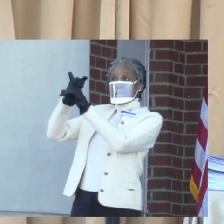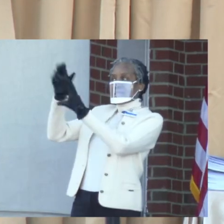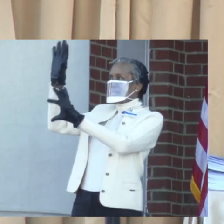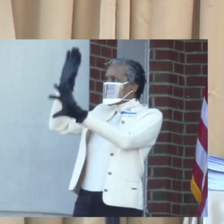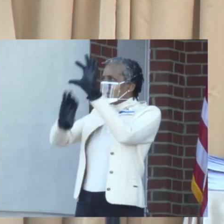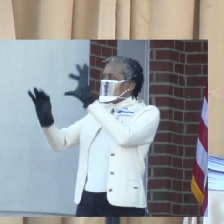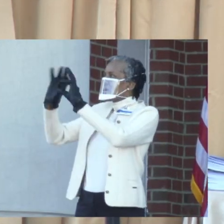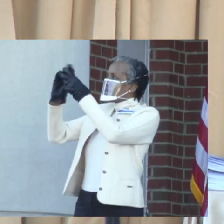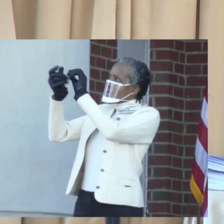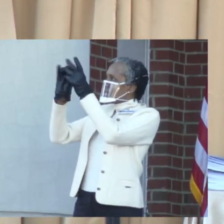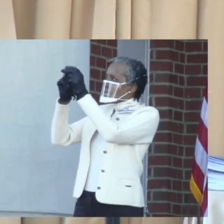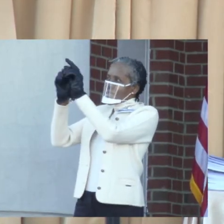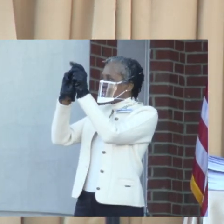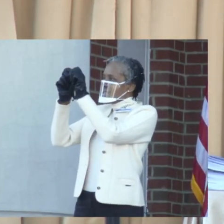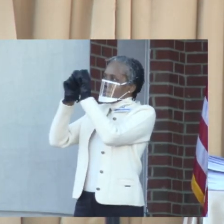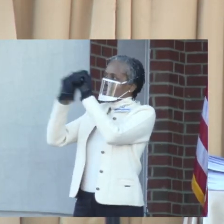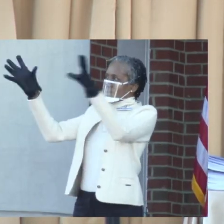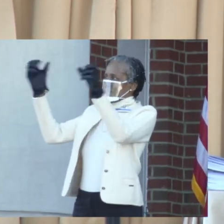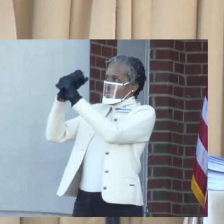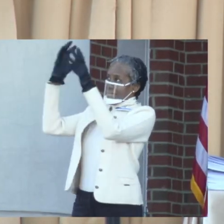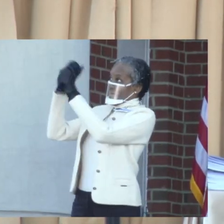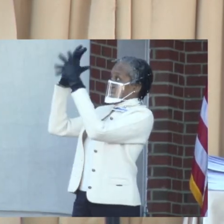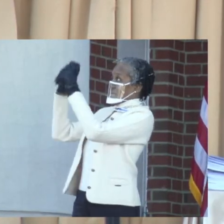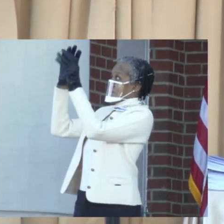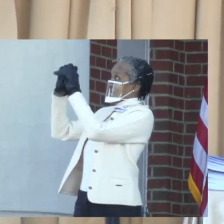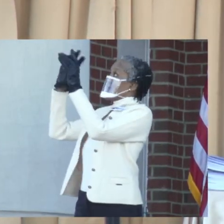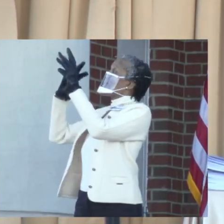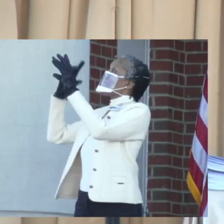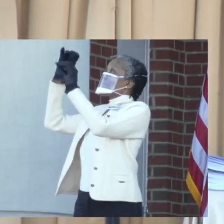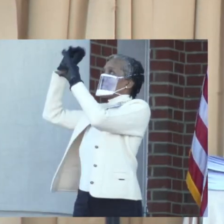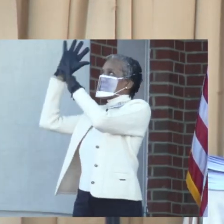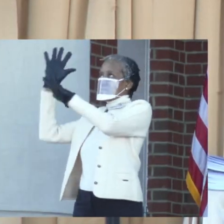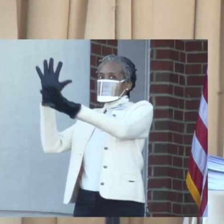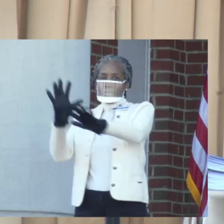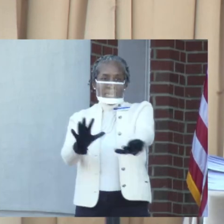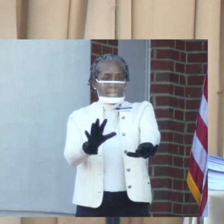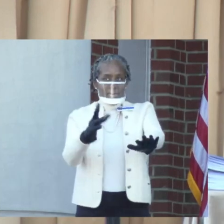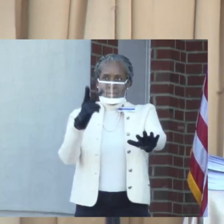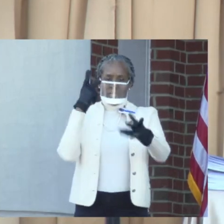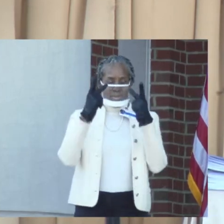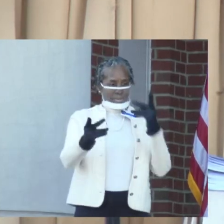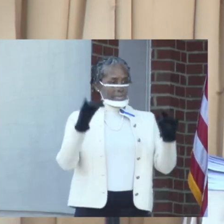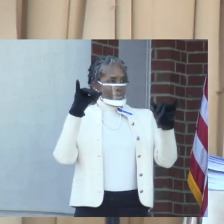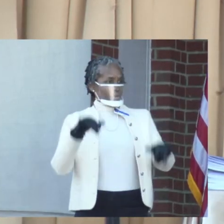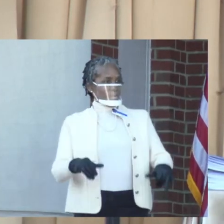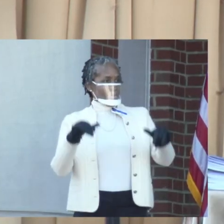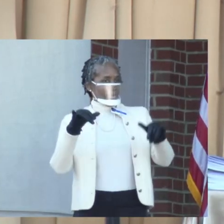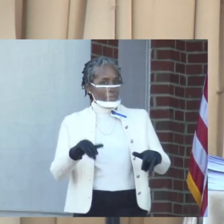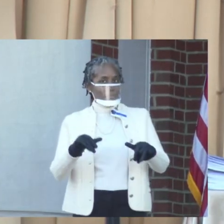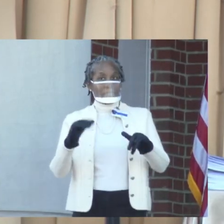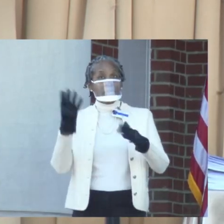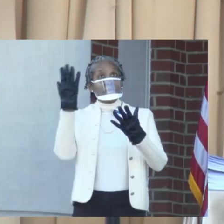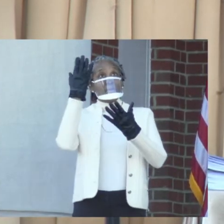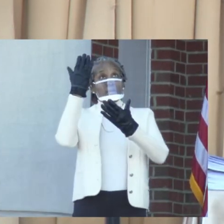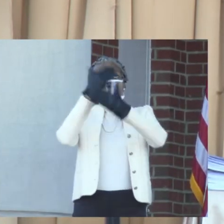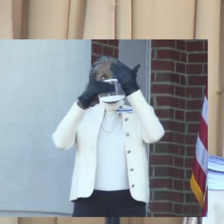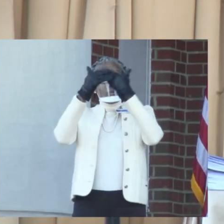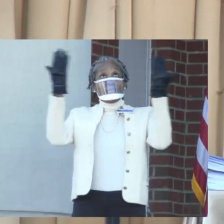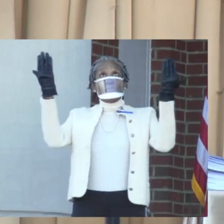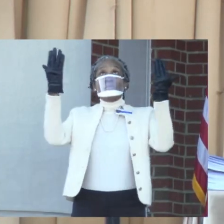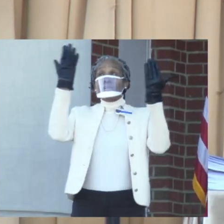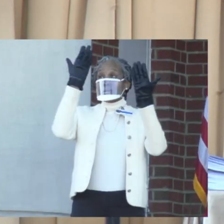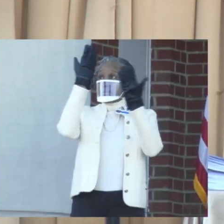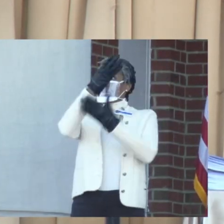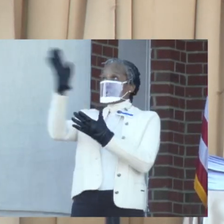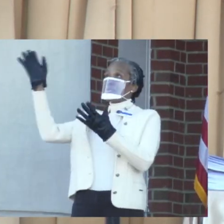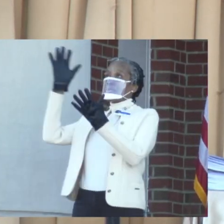all sides by this thing called gravity. Now look up. Beyond the blue sky exists millions, no,